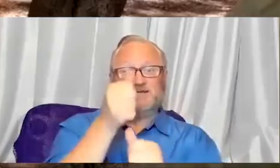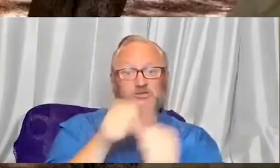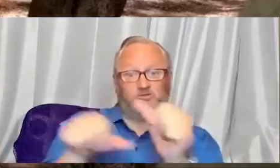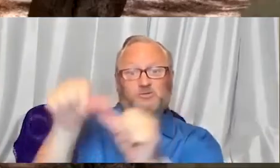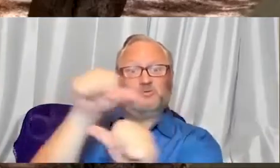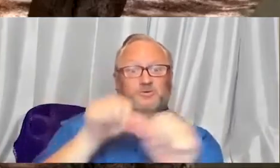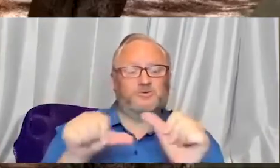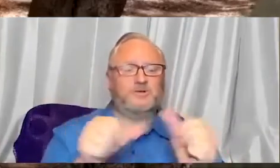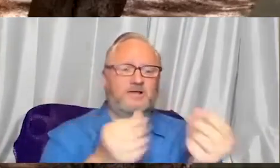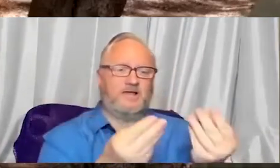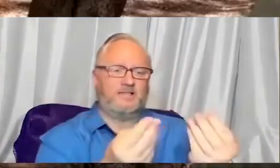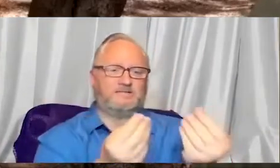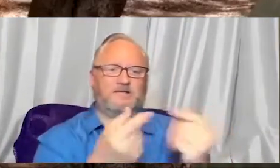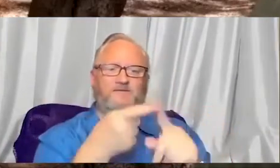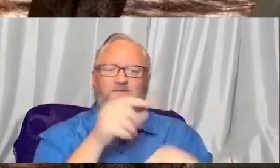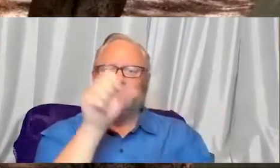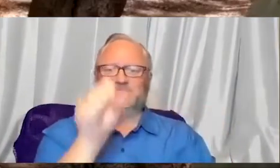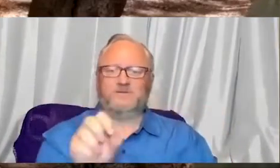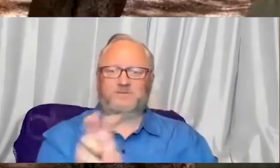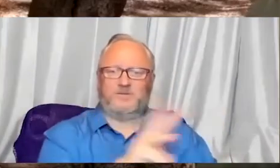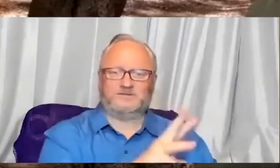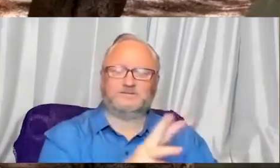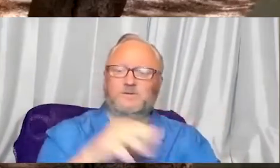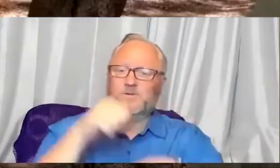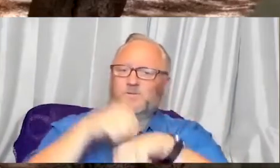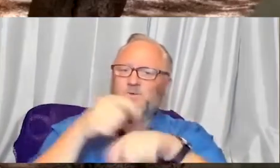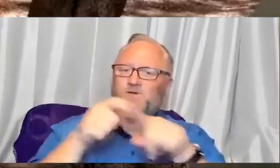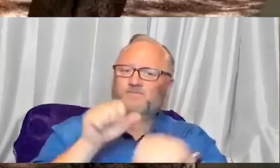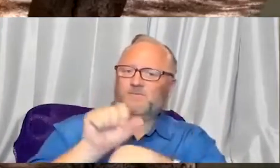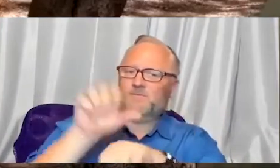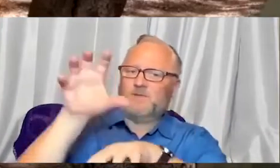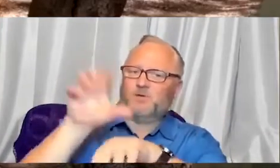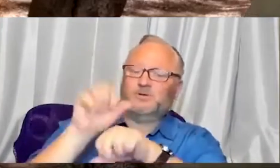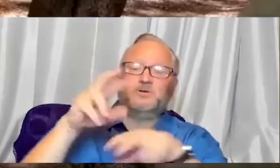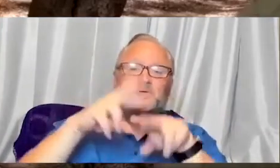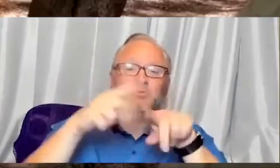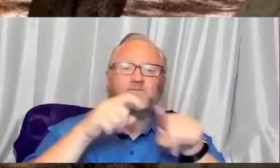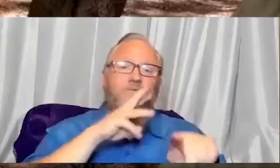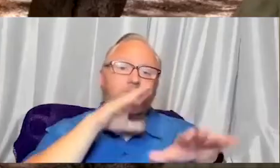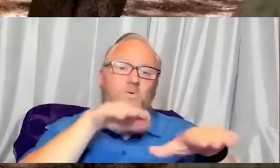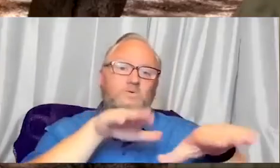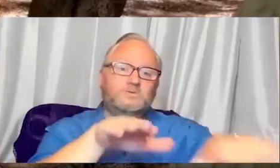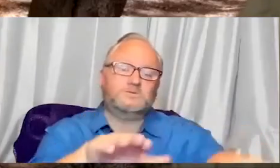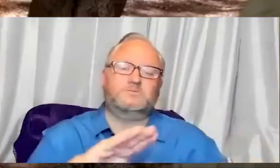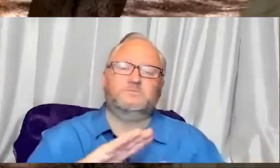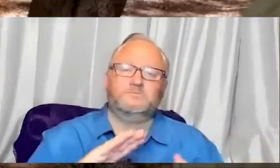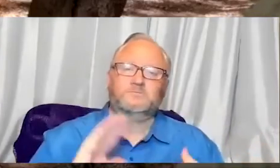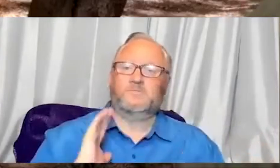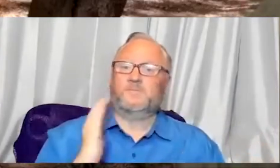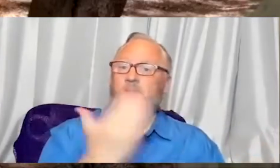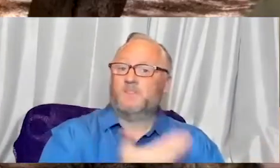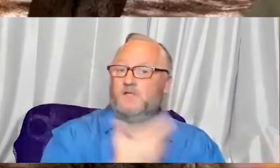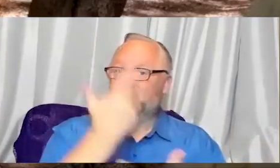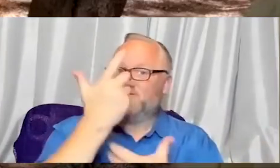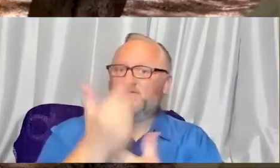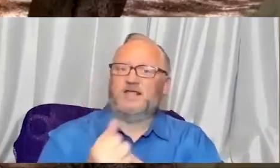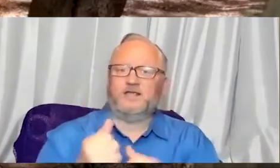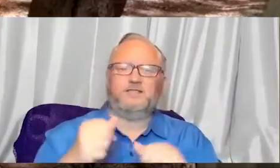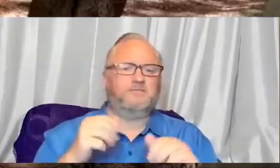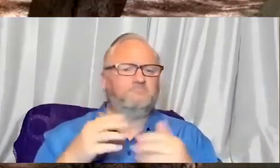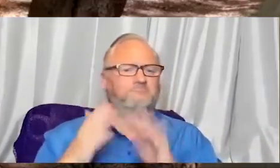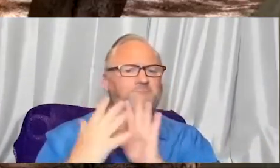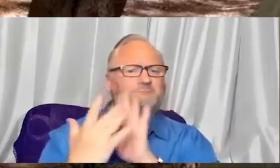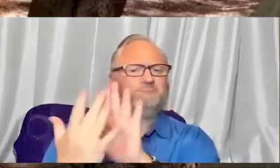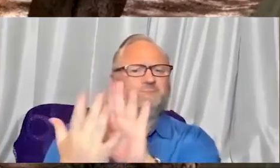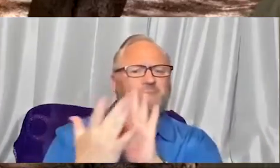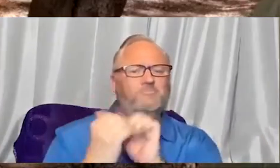sand of the Southwest, the rocks of the mountain, salt from the ocean, our faith resonates with our